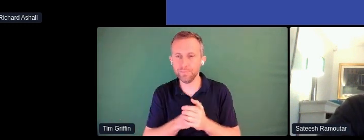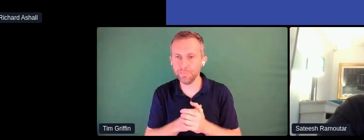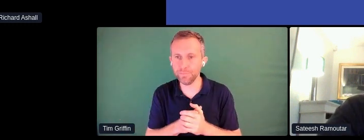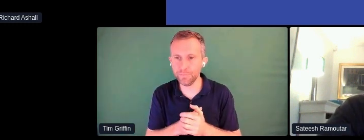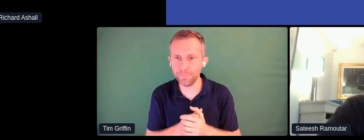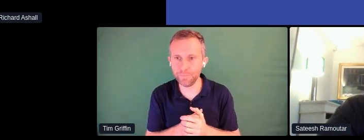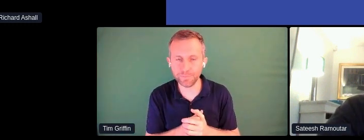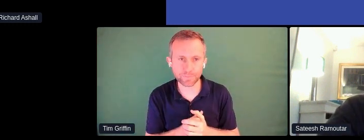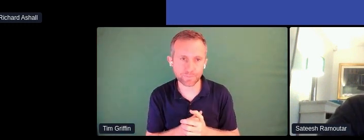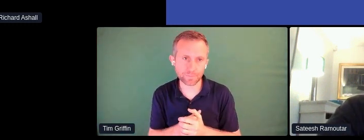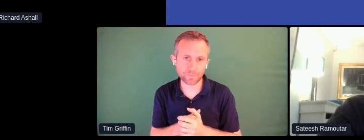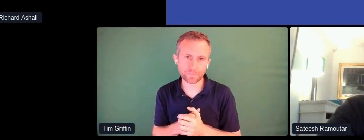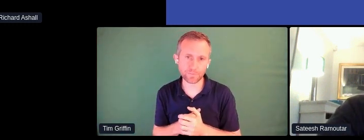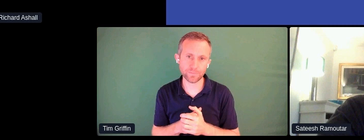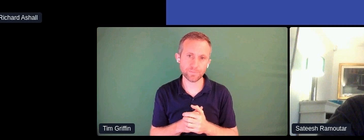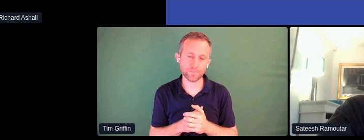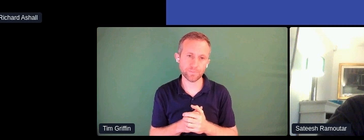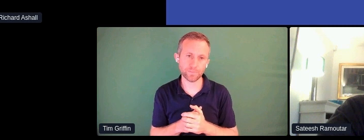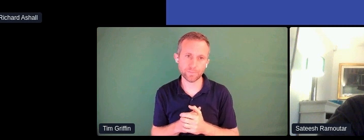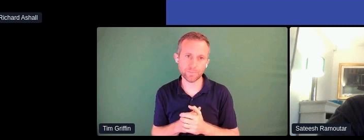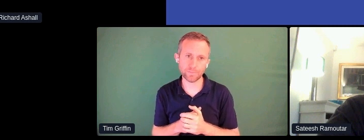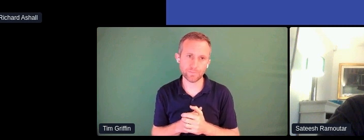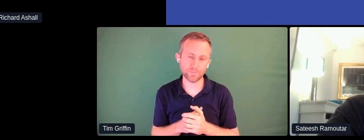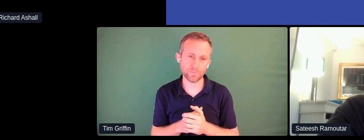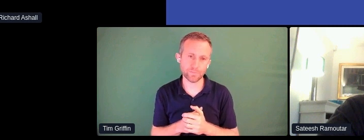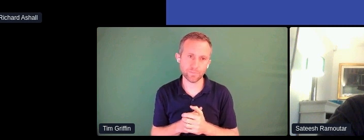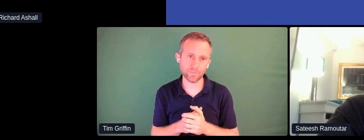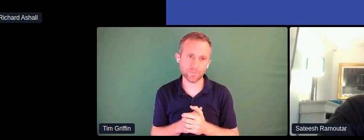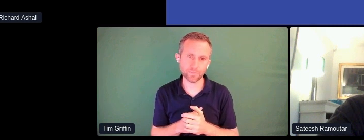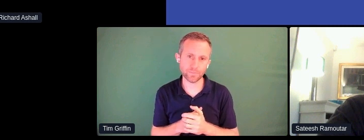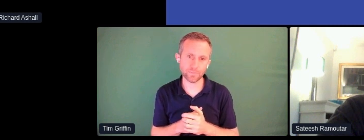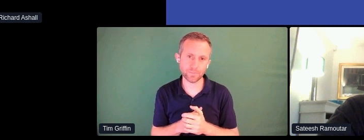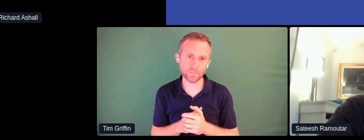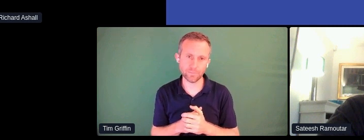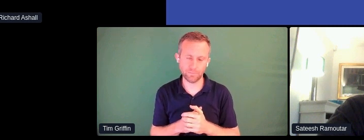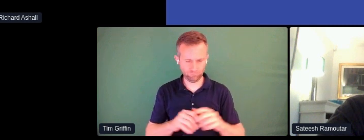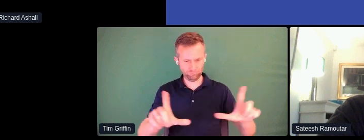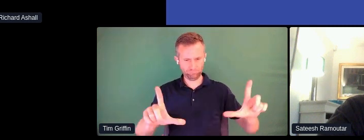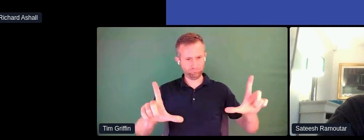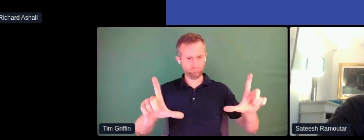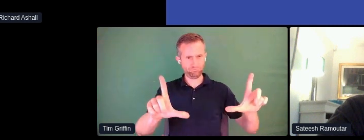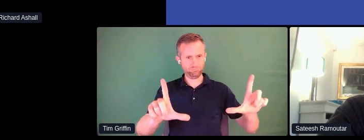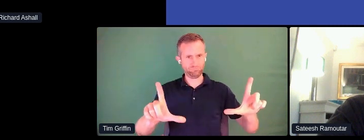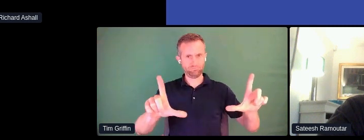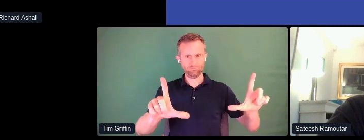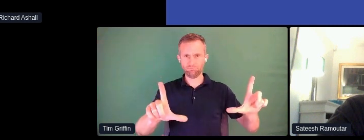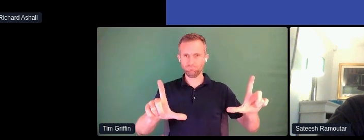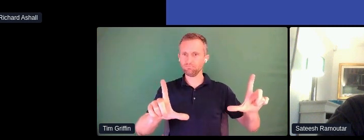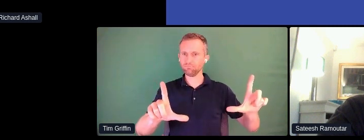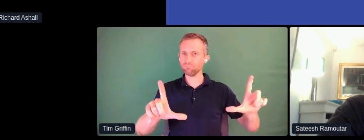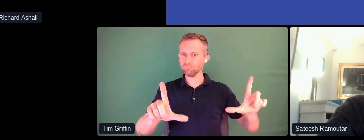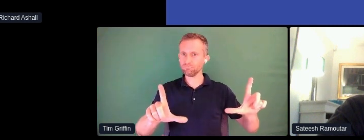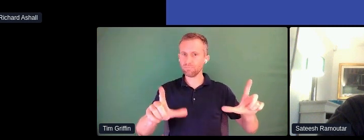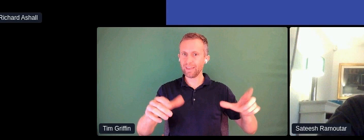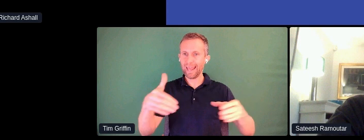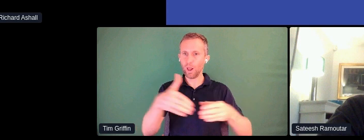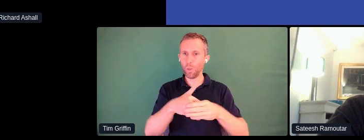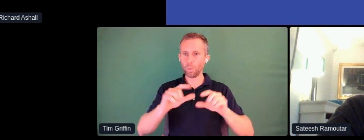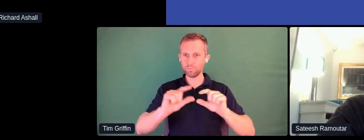what each of the function buttons do. We've designed the whole interface to have a bar at the